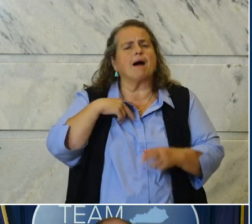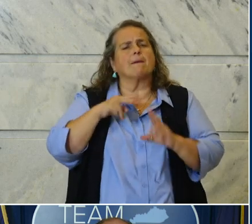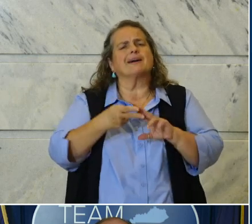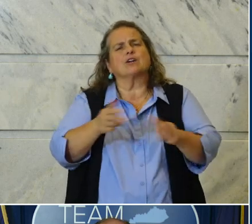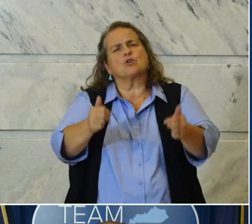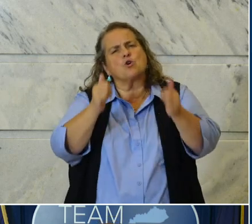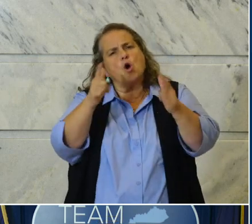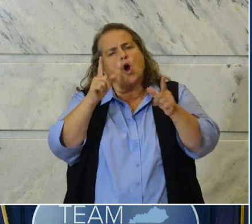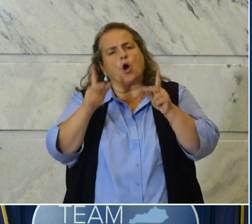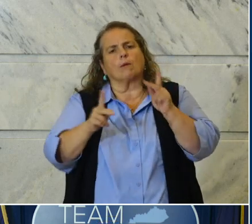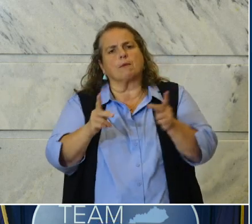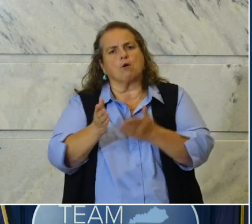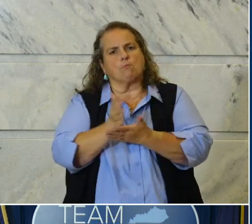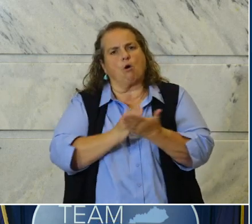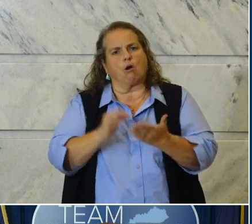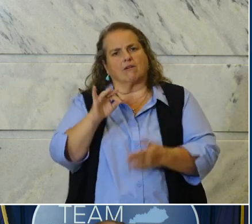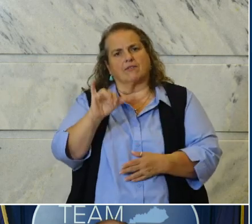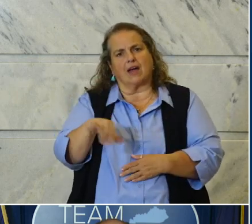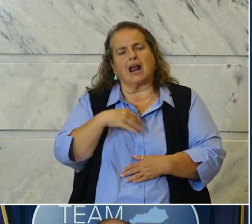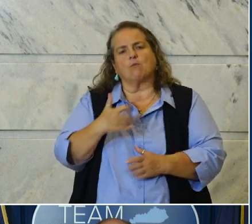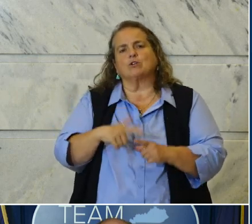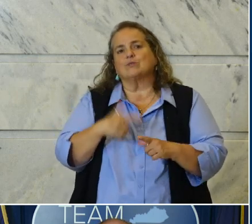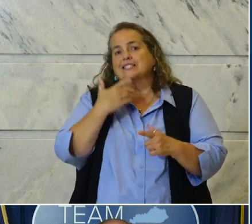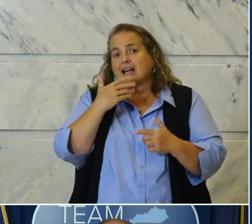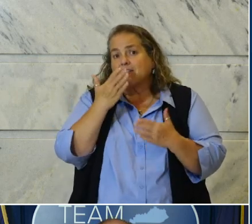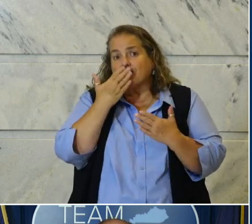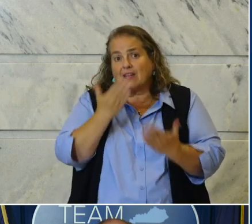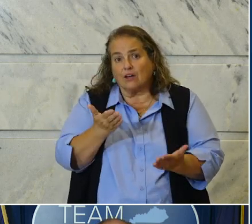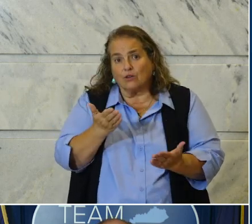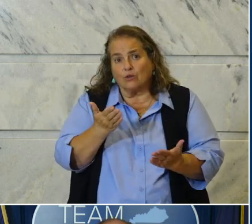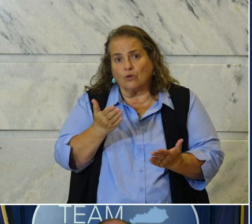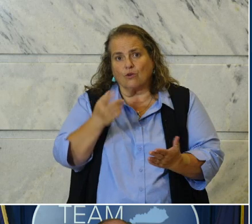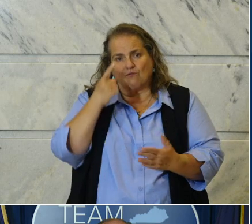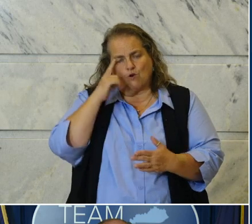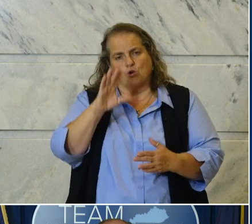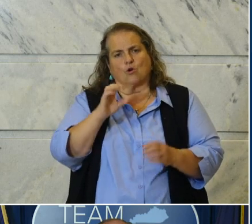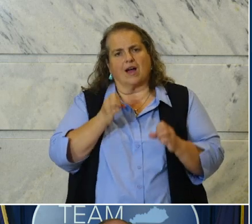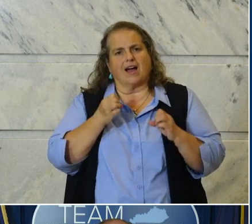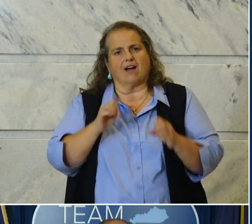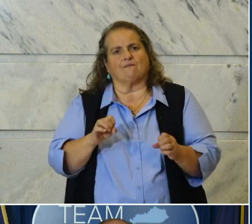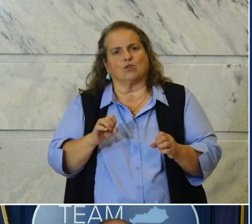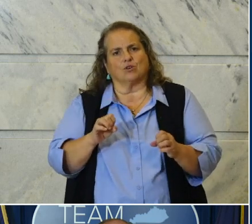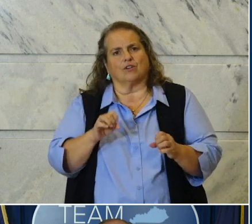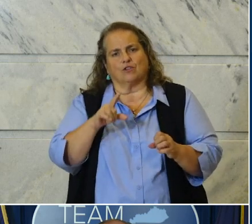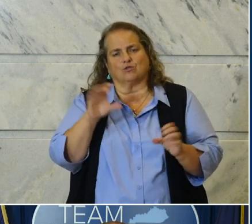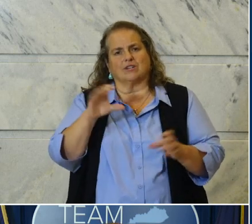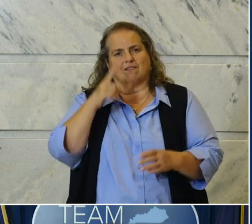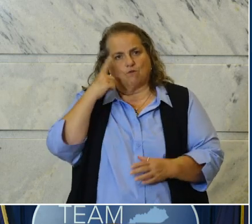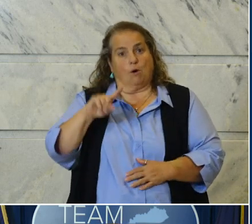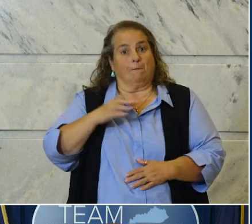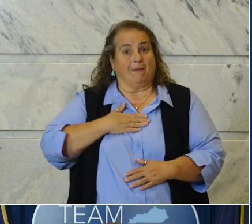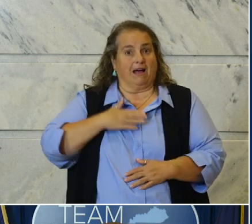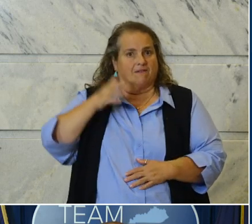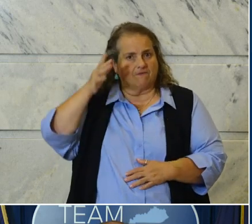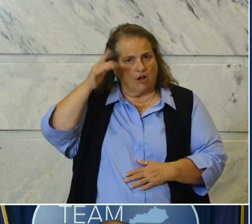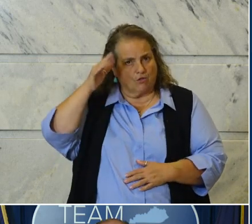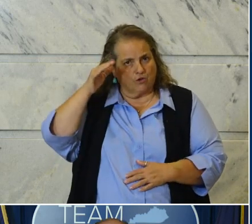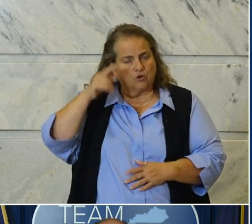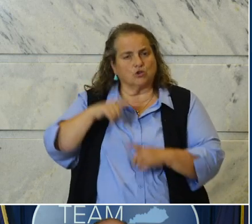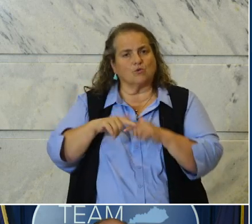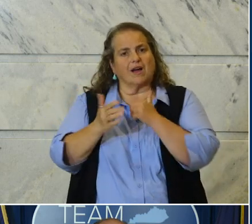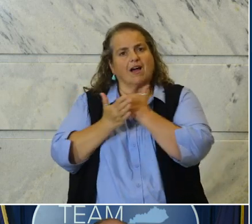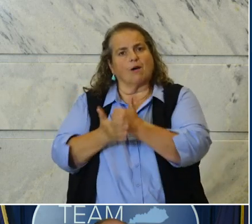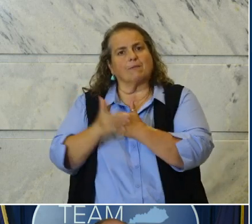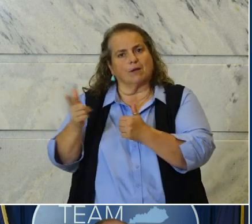that are a part of that. I want to say thank you for the effort that you put out for my father to help